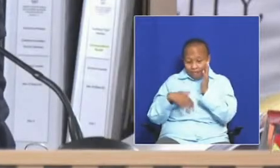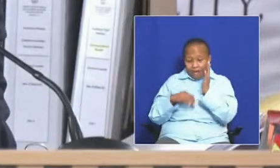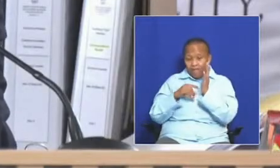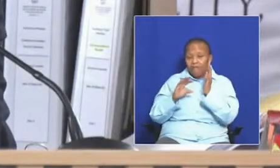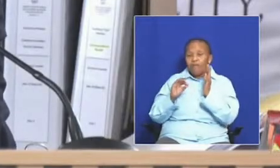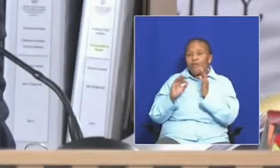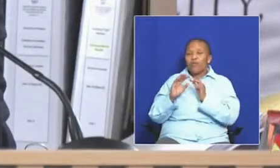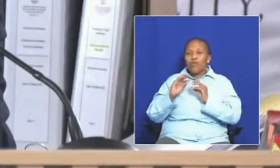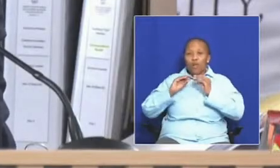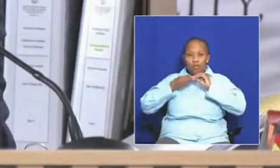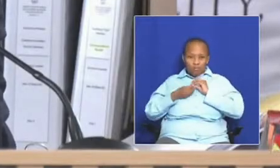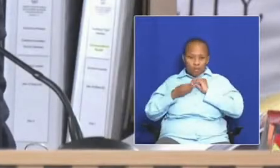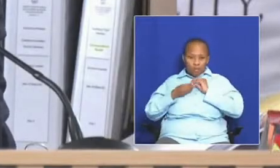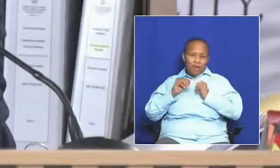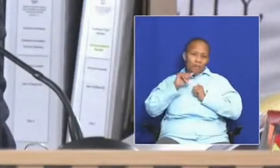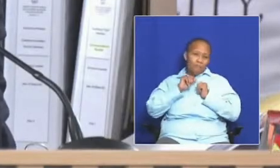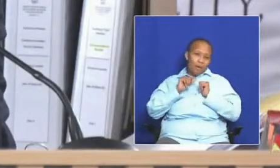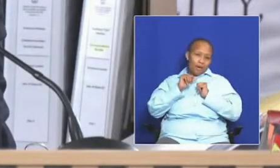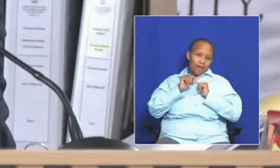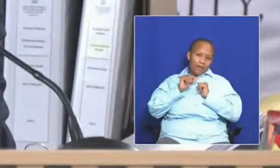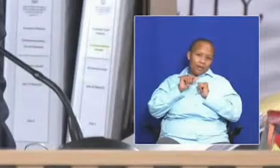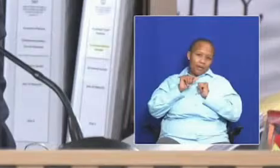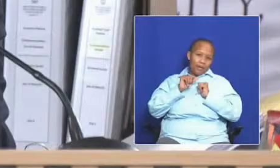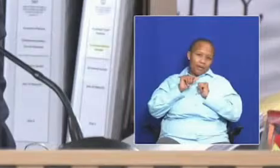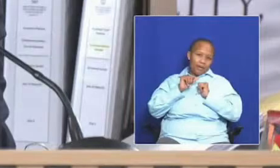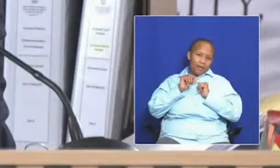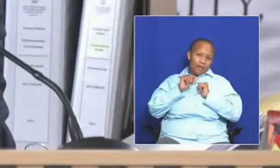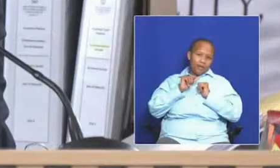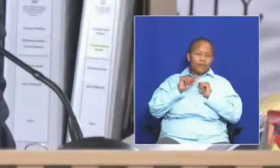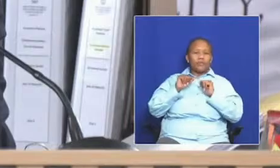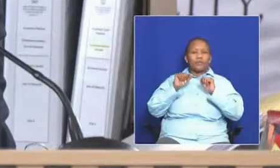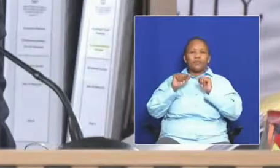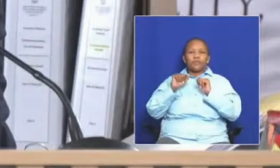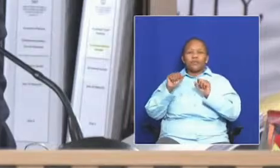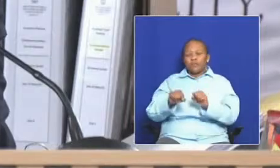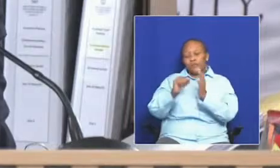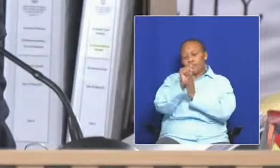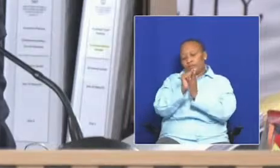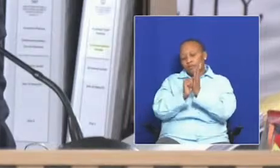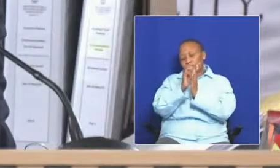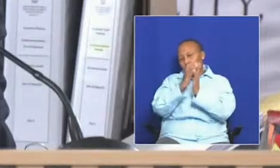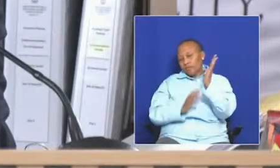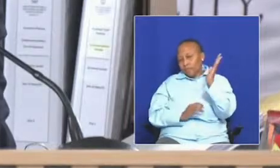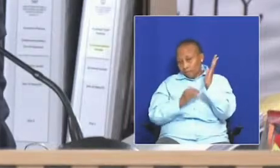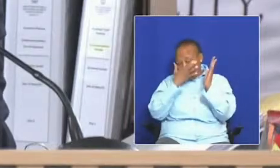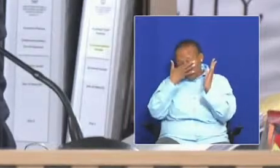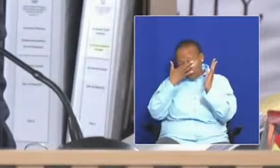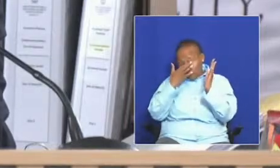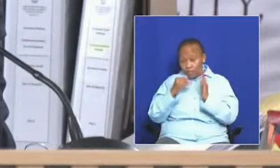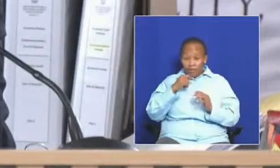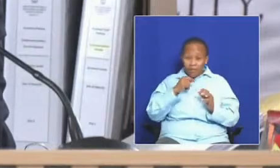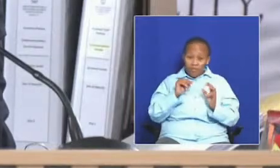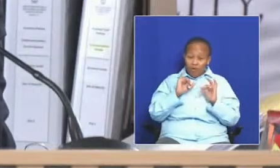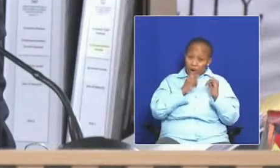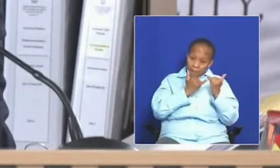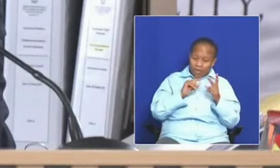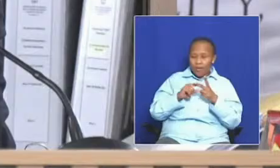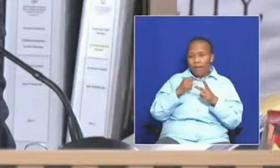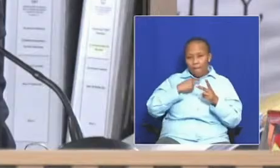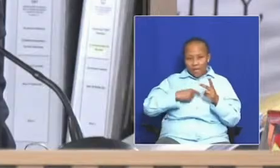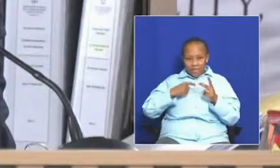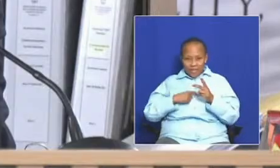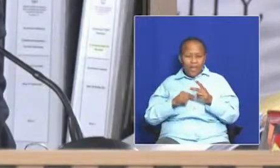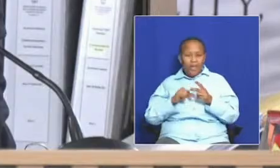for the company, all your companies. There would be your personal bank statements. So which